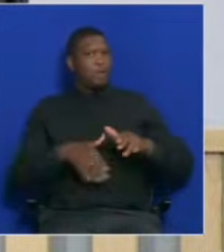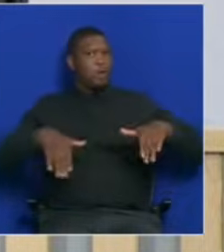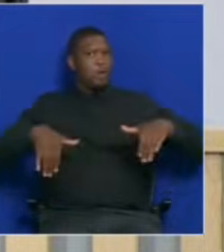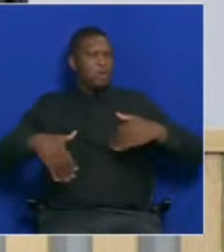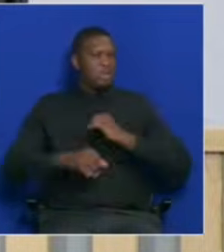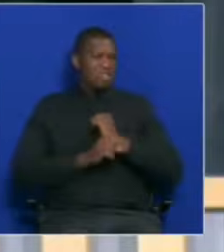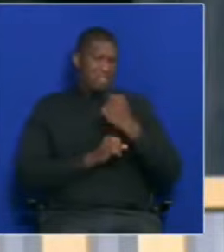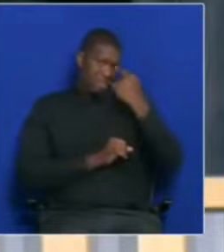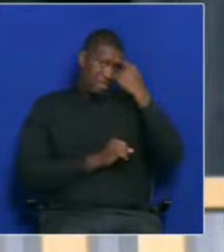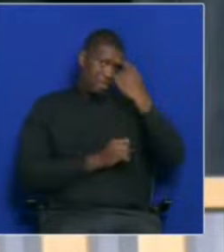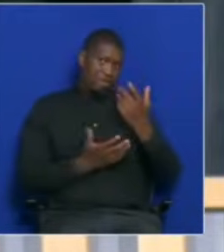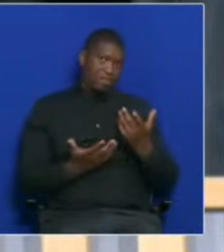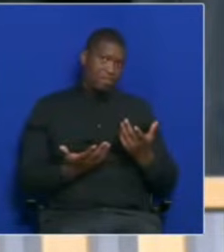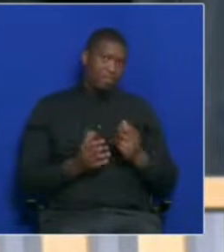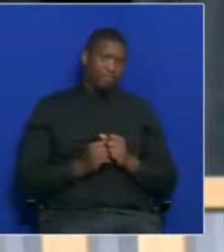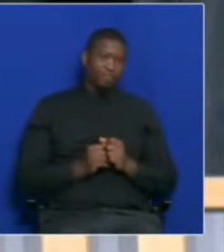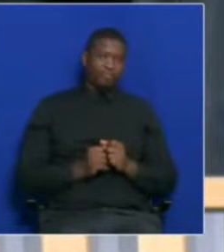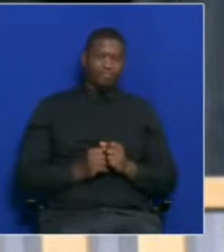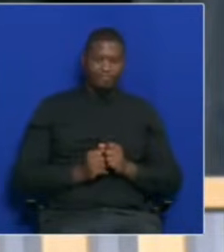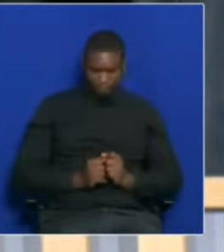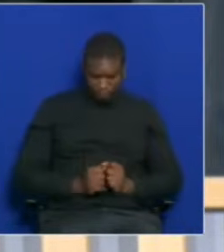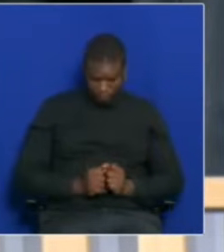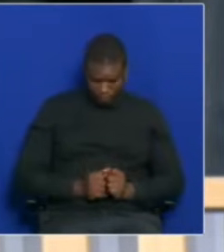Can I just ask something about this?